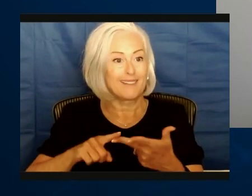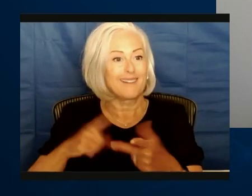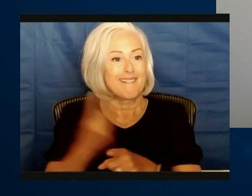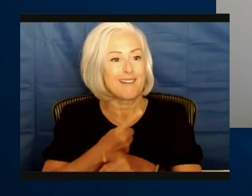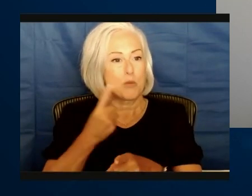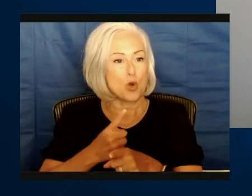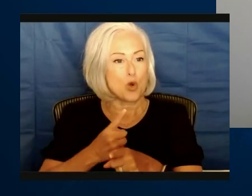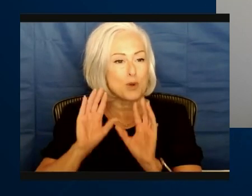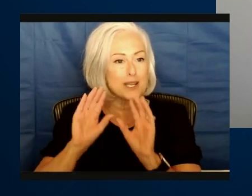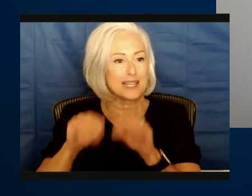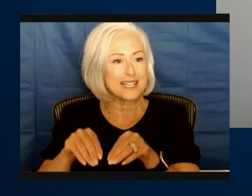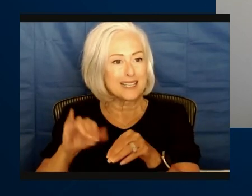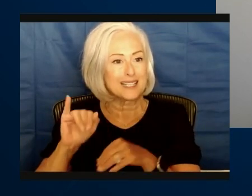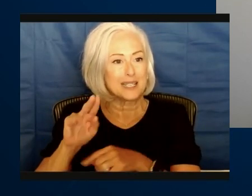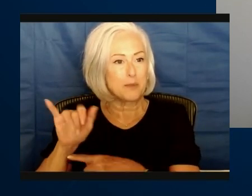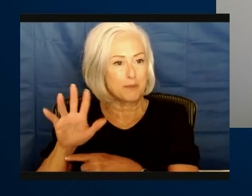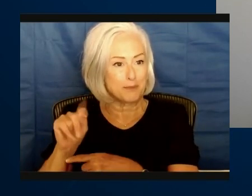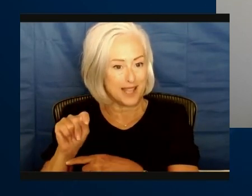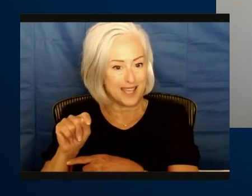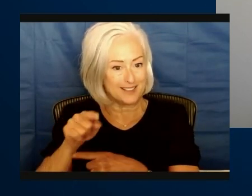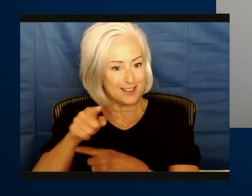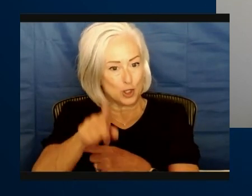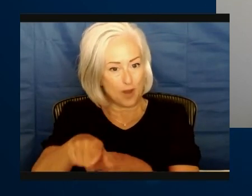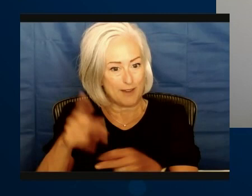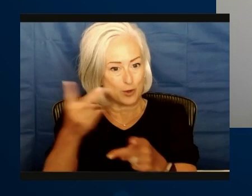think that you have to figure that out while you're here.